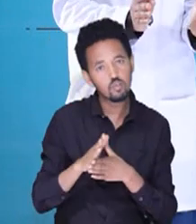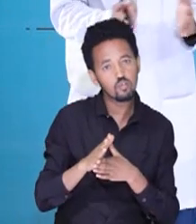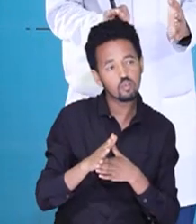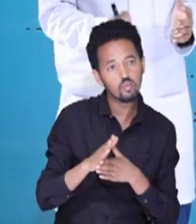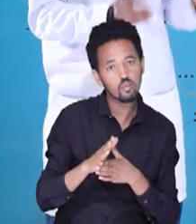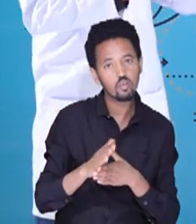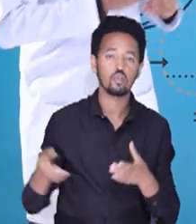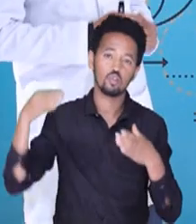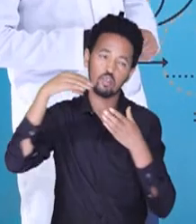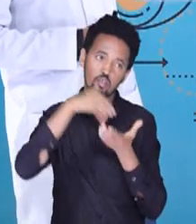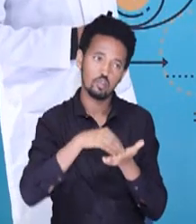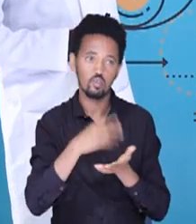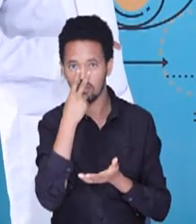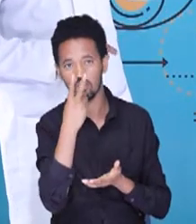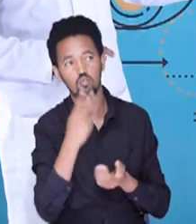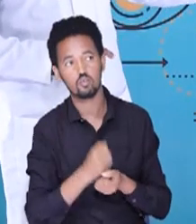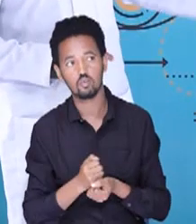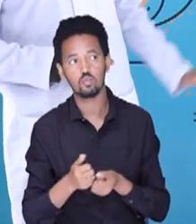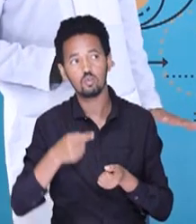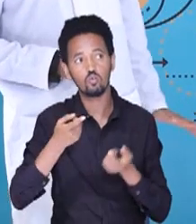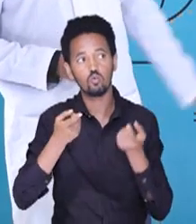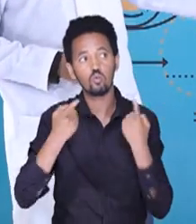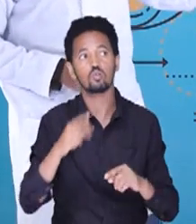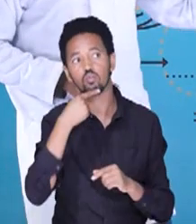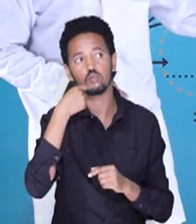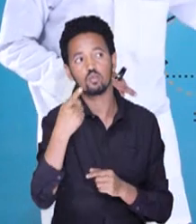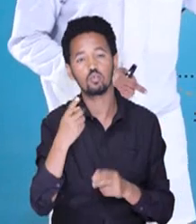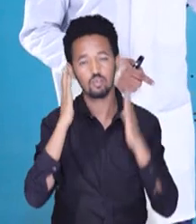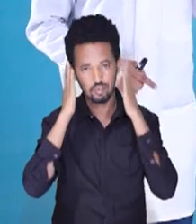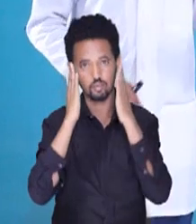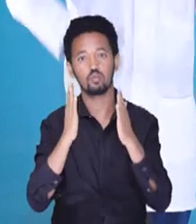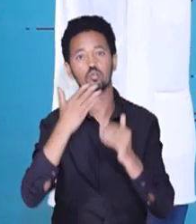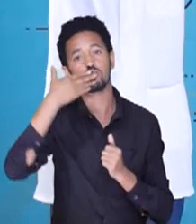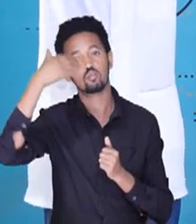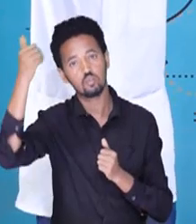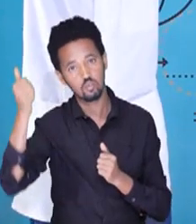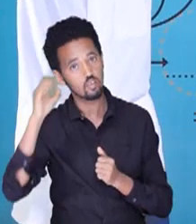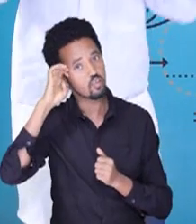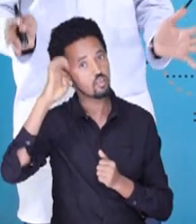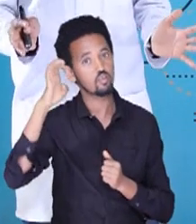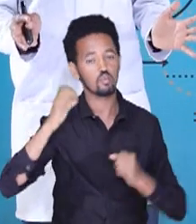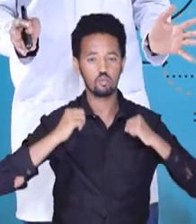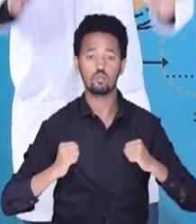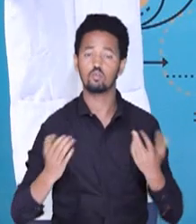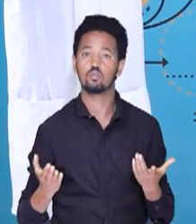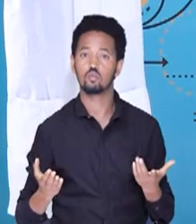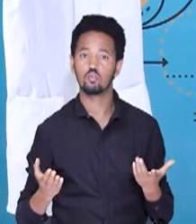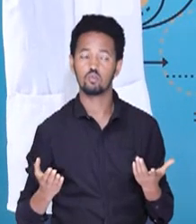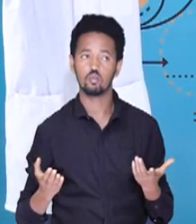Enlightenment thinkers and society. Let us see. When you say optimistic, mean expecting the best in all possible ways.